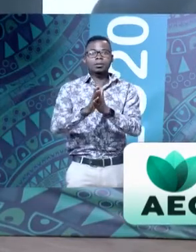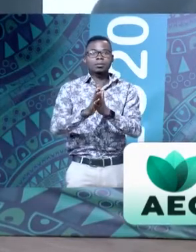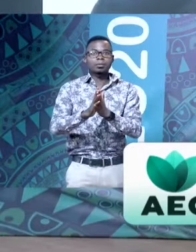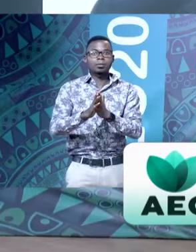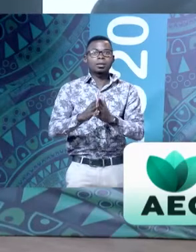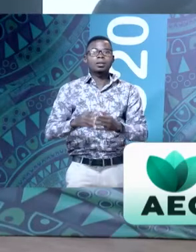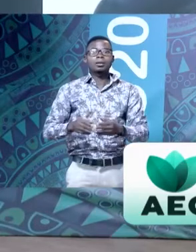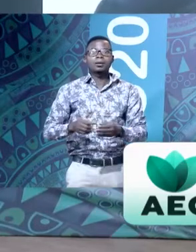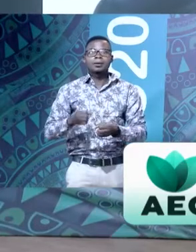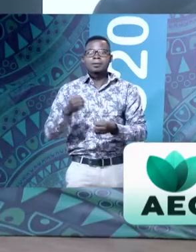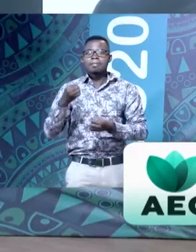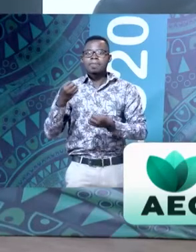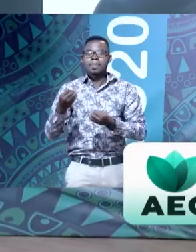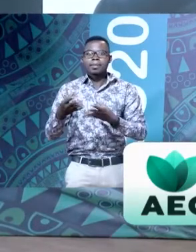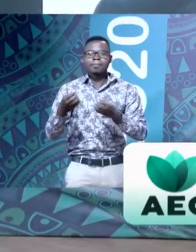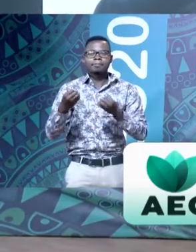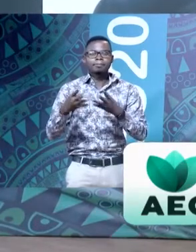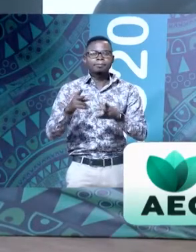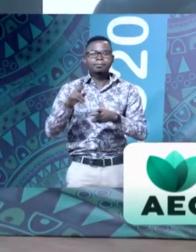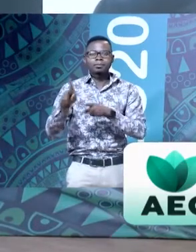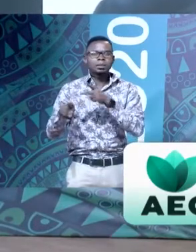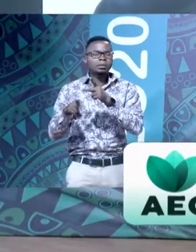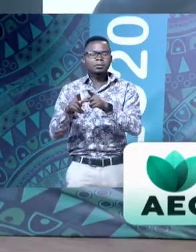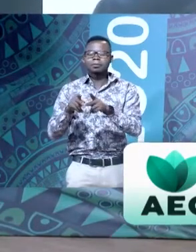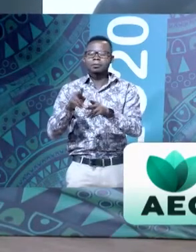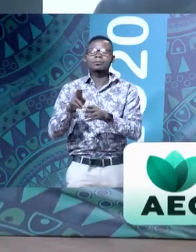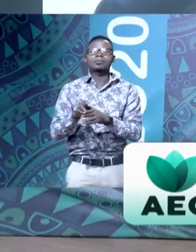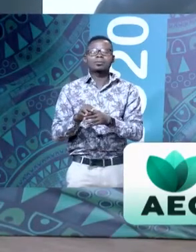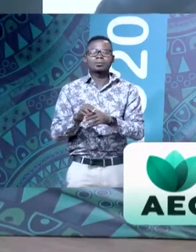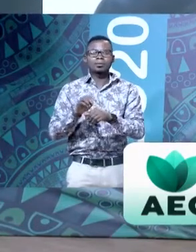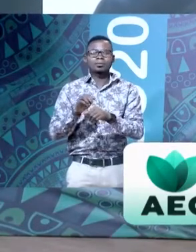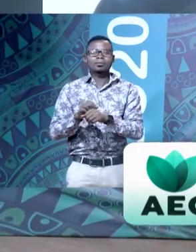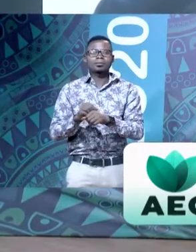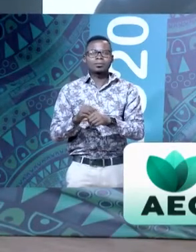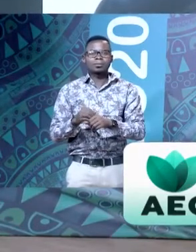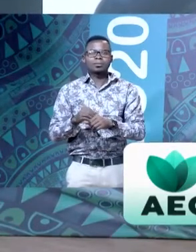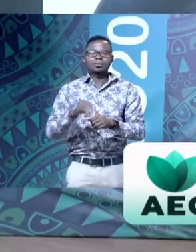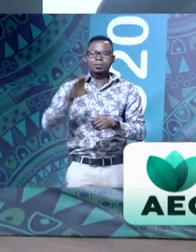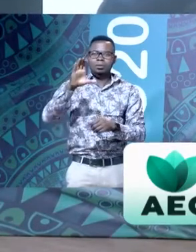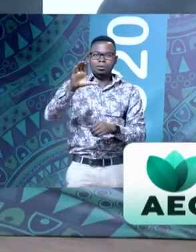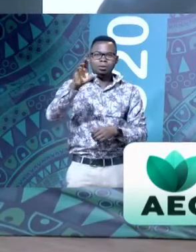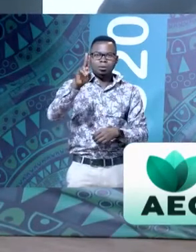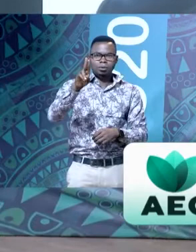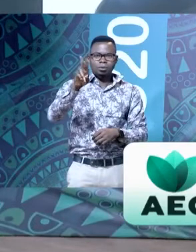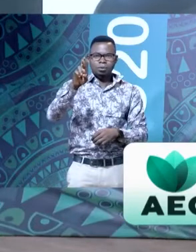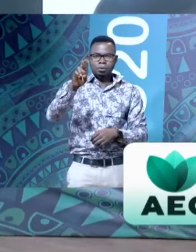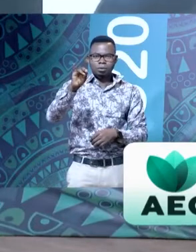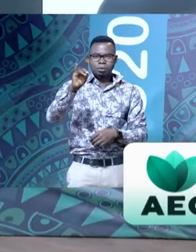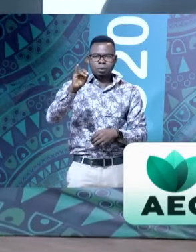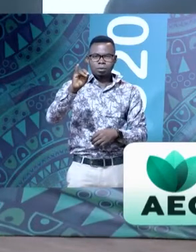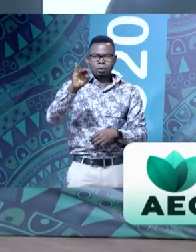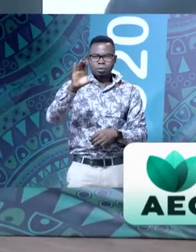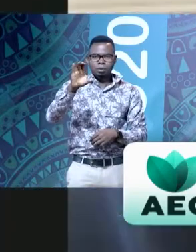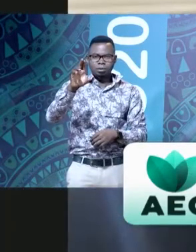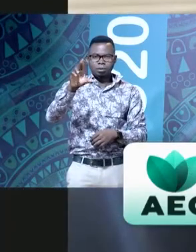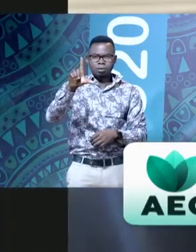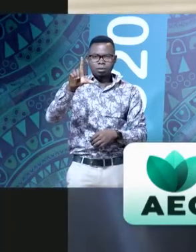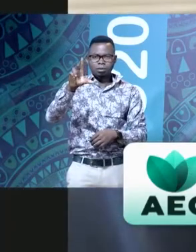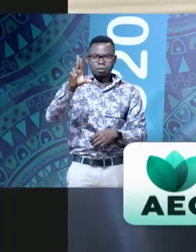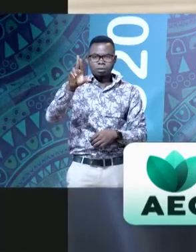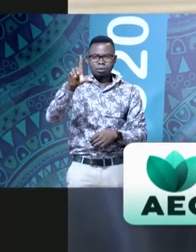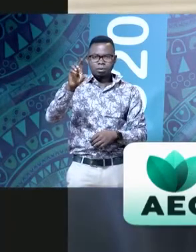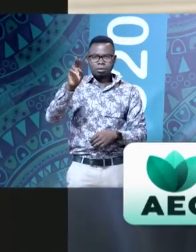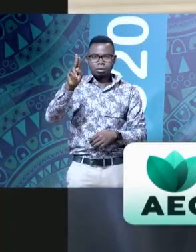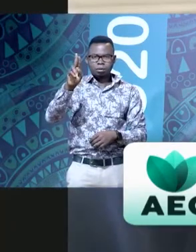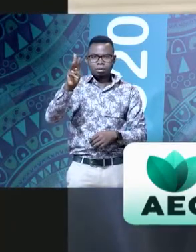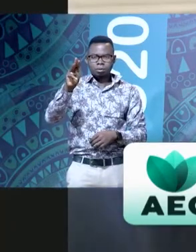them to tune more to their school curriculum from home. Although, of course, internet